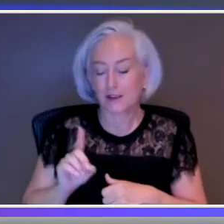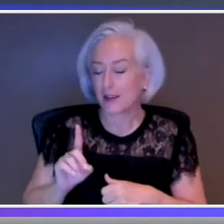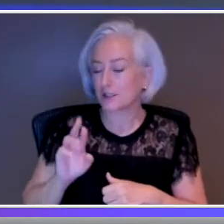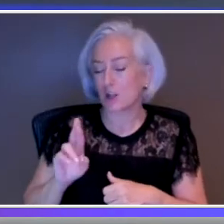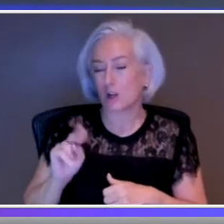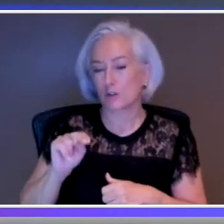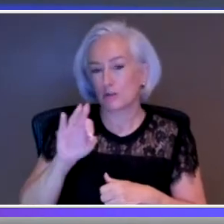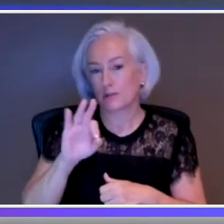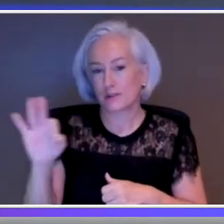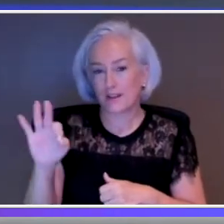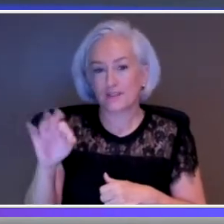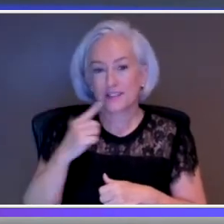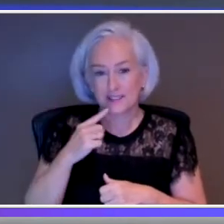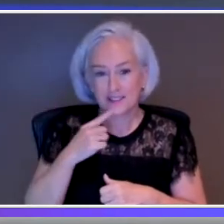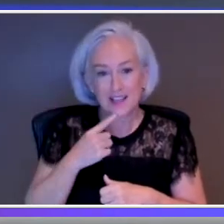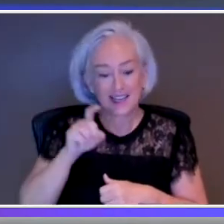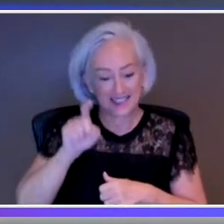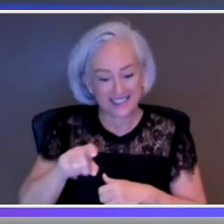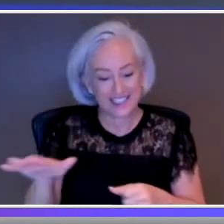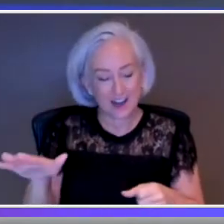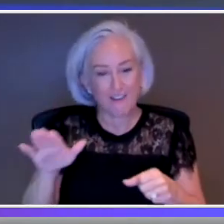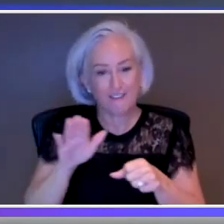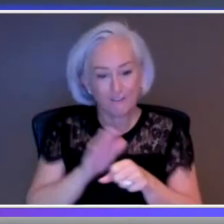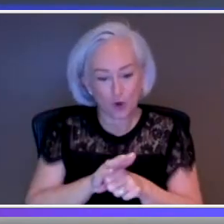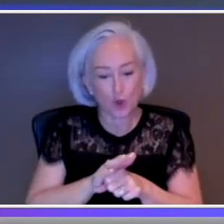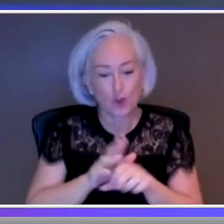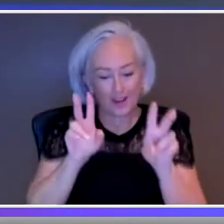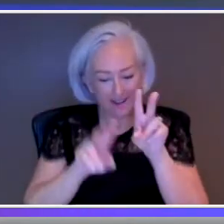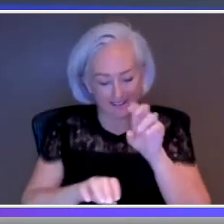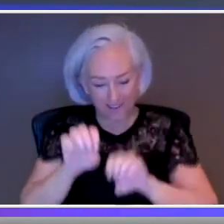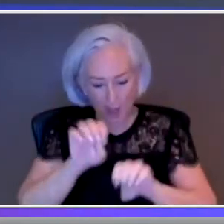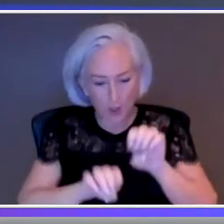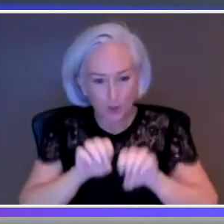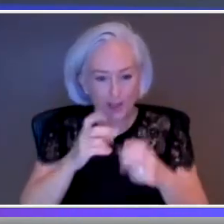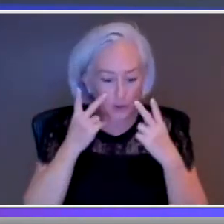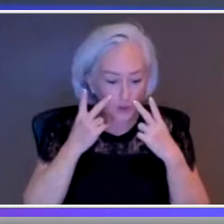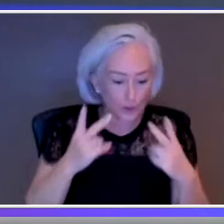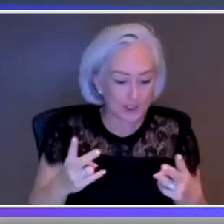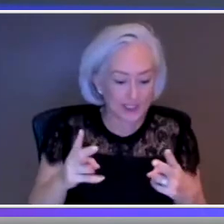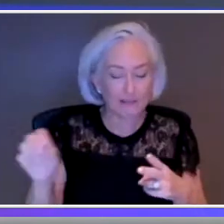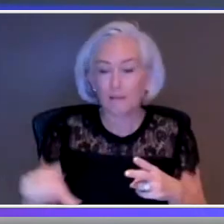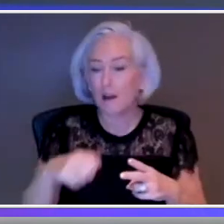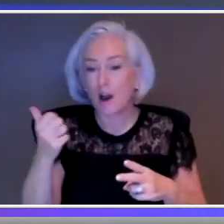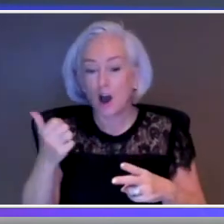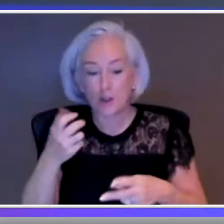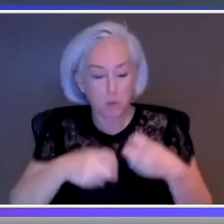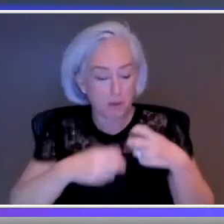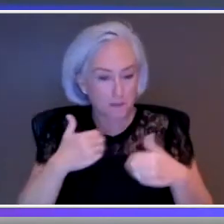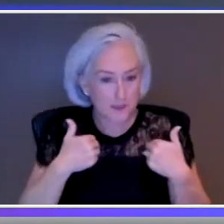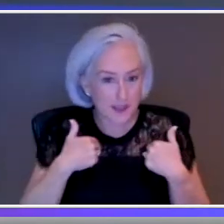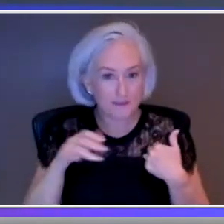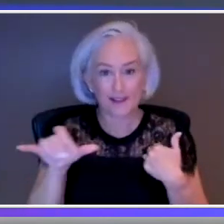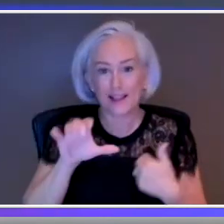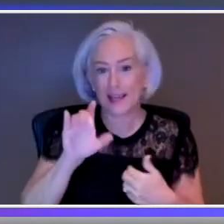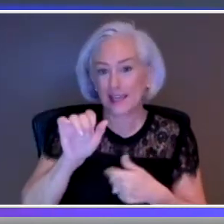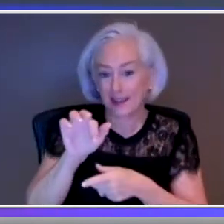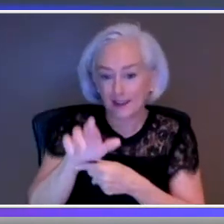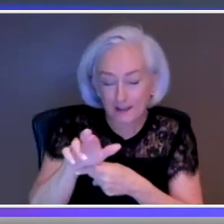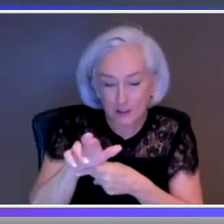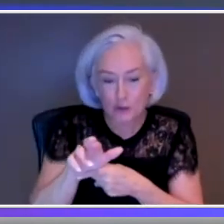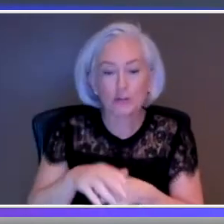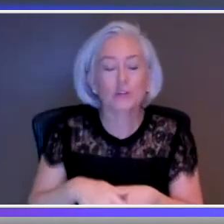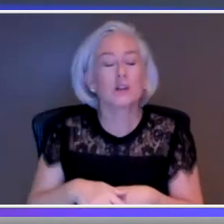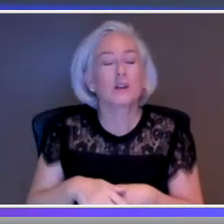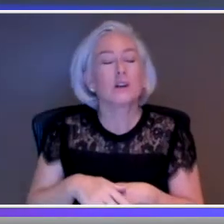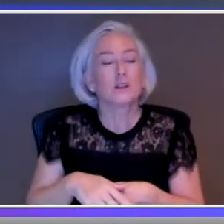full urological evaluation to check for other conditions such as malignancy. And so it's really important to have all these people together to come up with